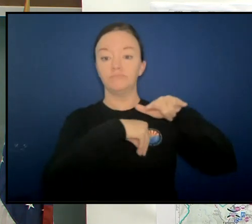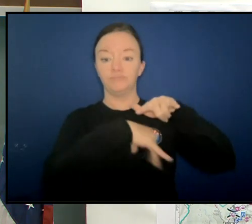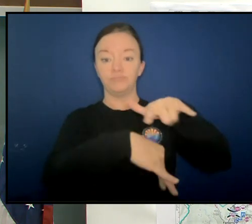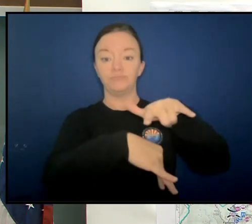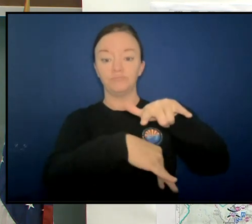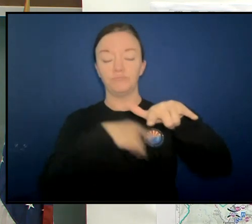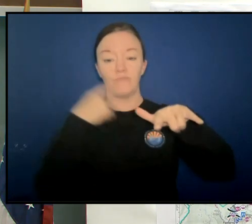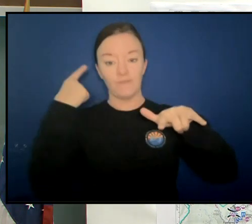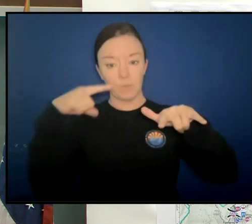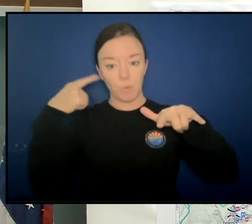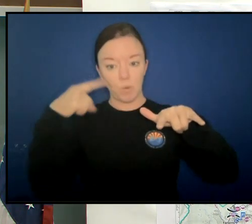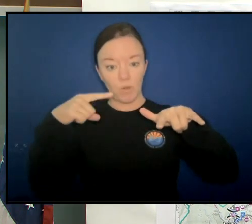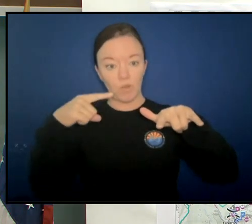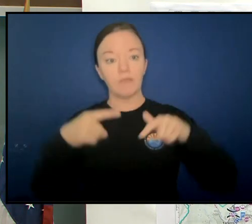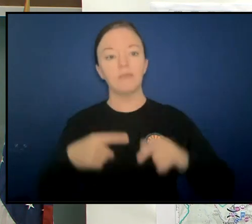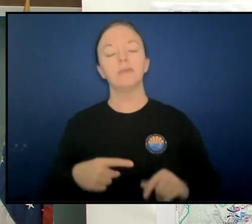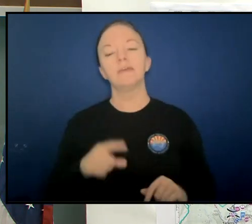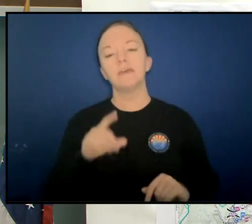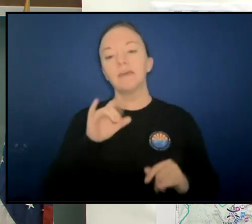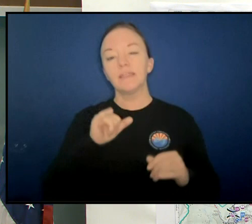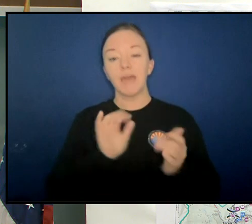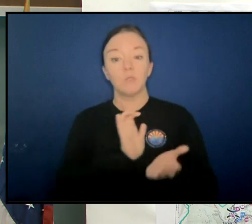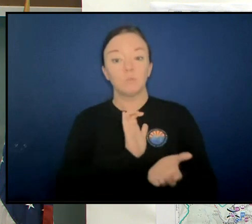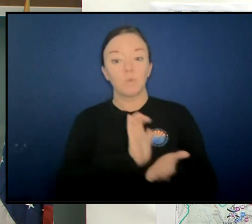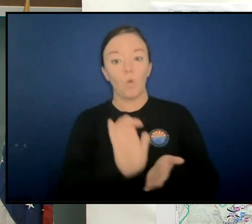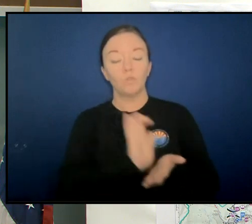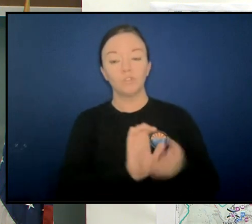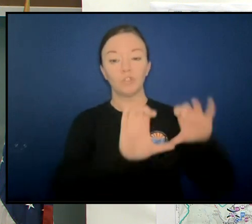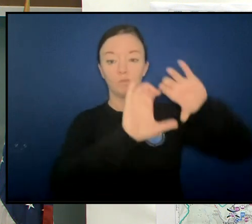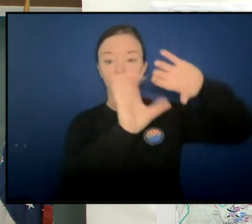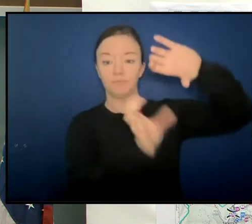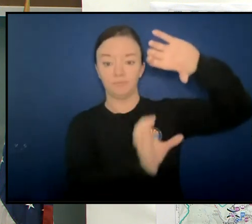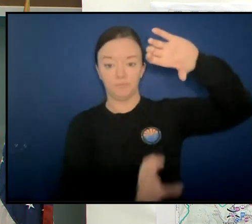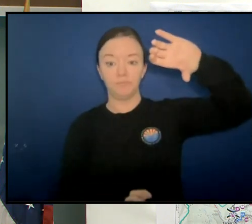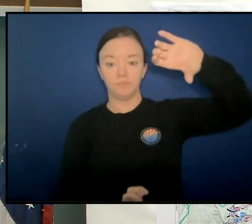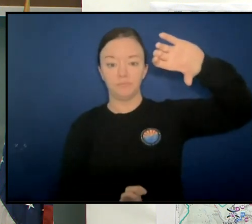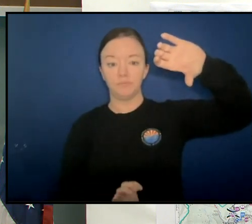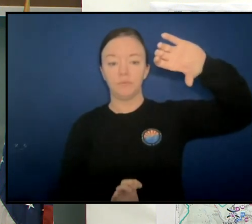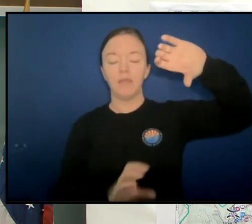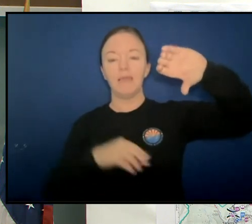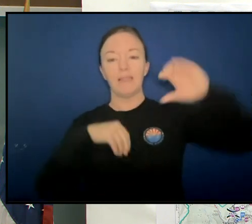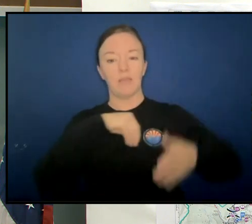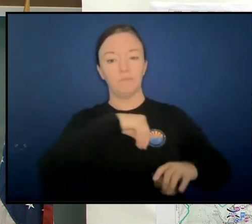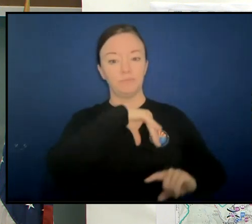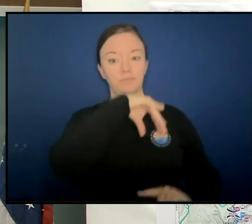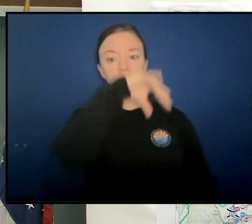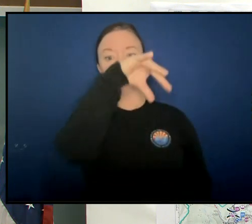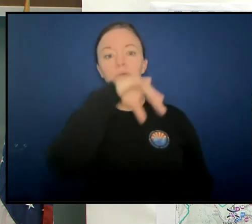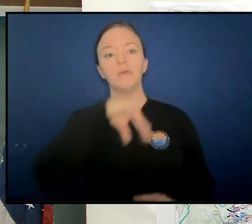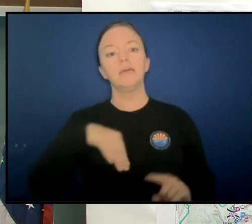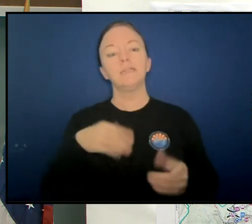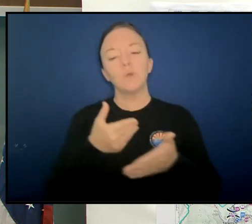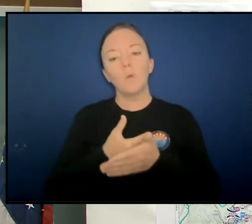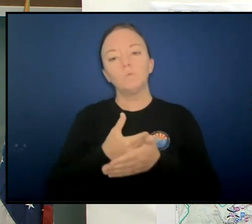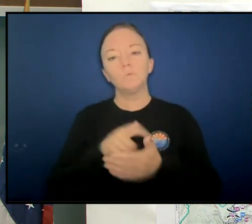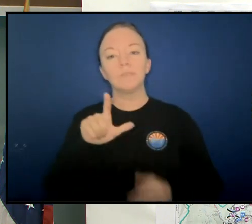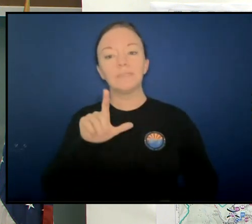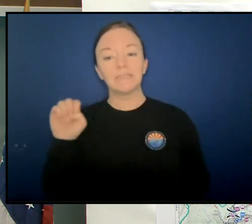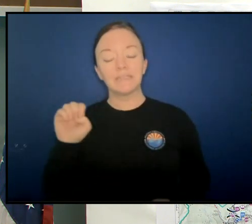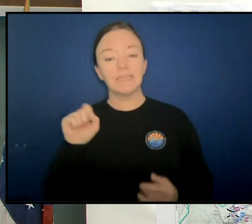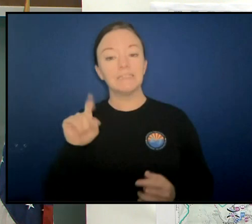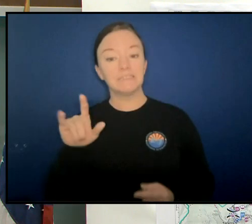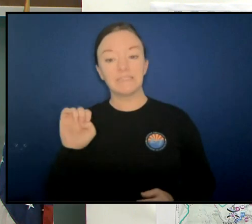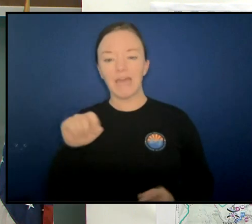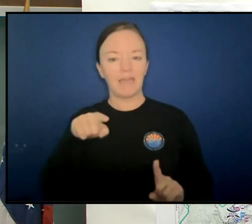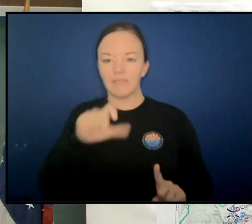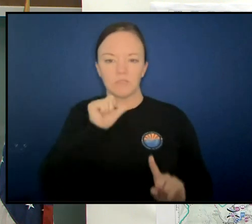to reinforce or bolster the dozer line that goes down. It was to go to the lee side or the non-fire side of that and put retardant in